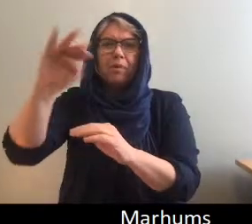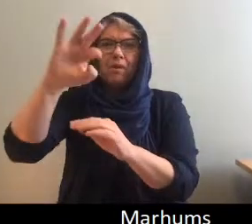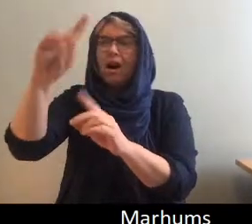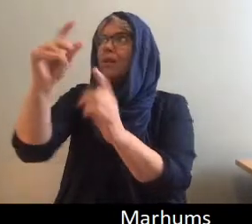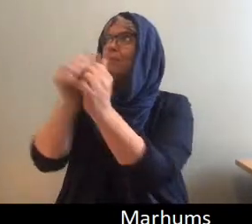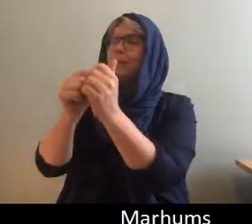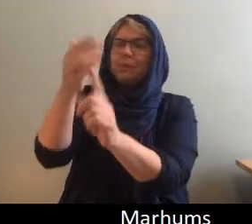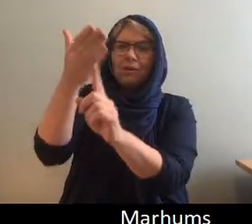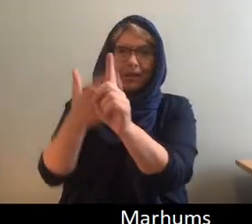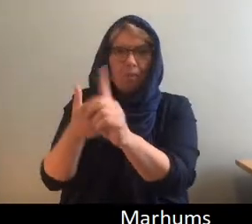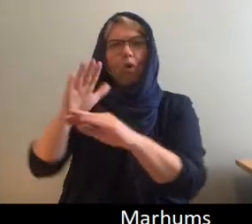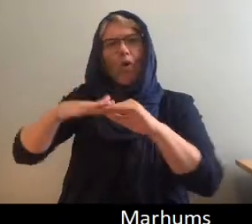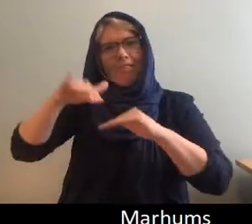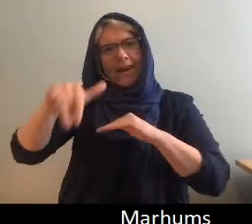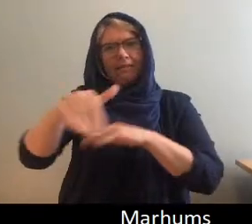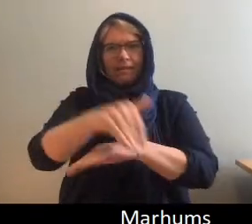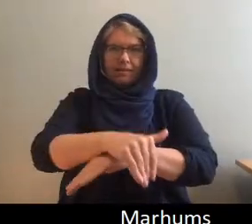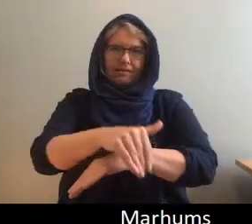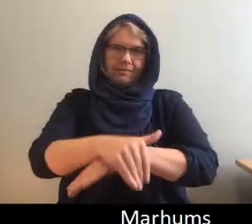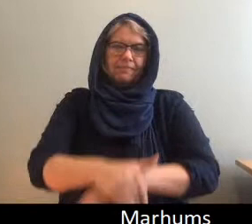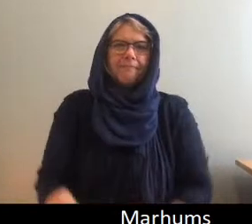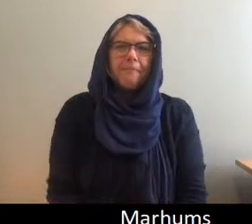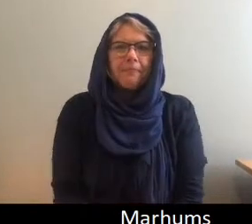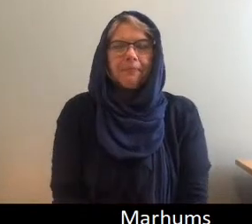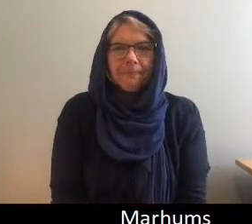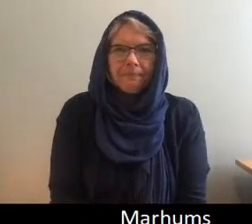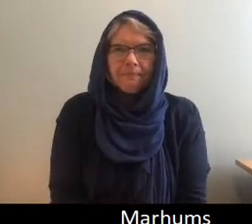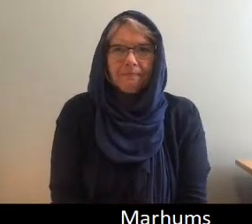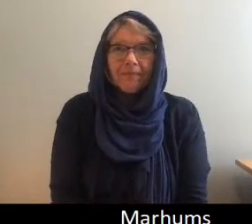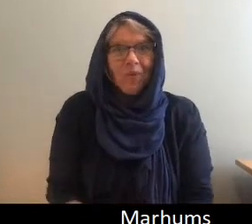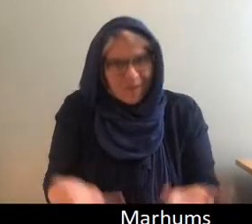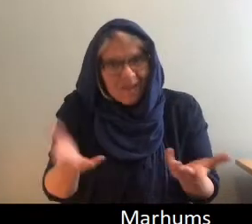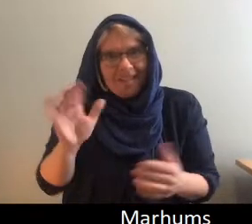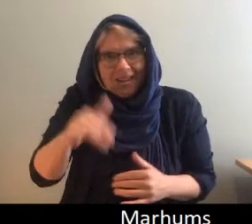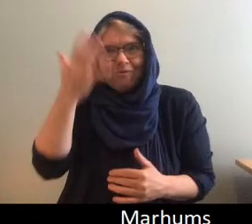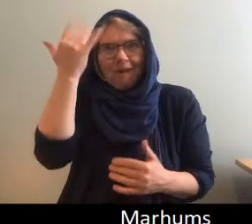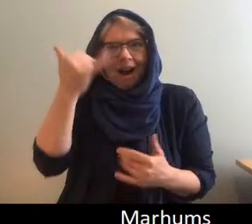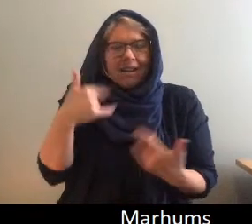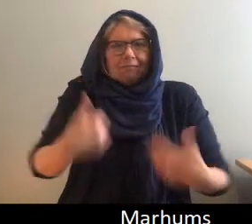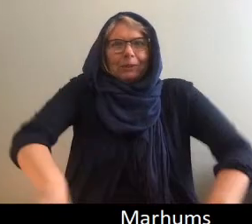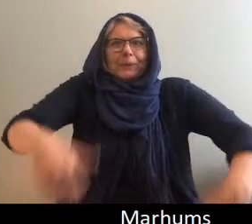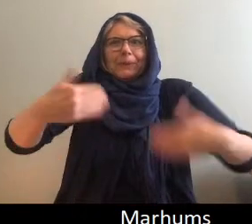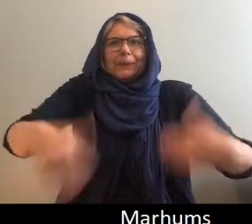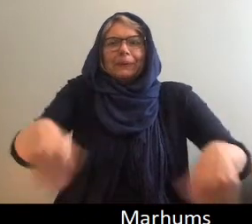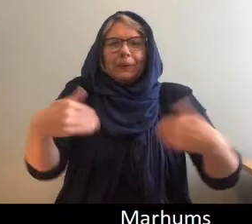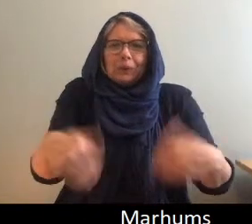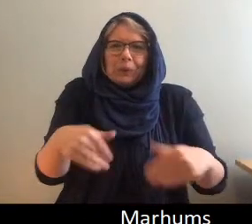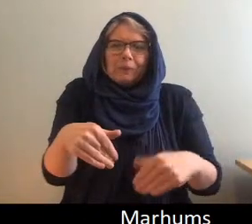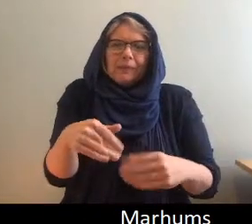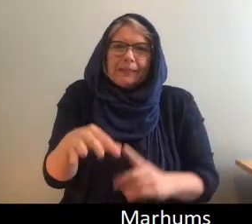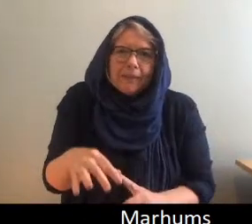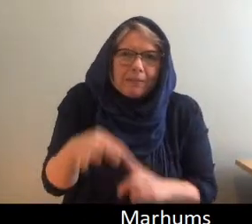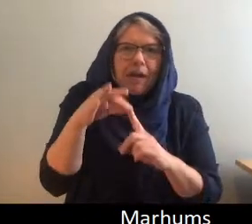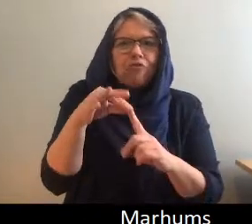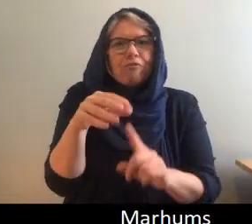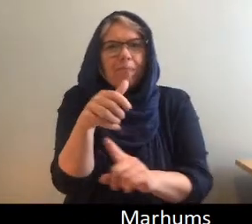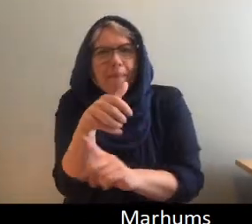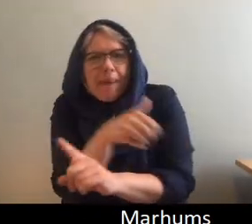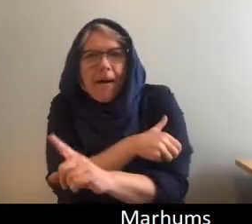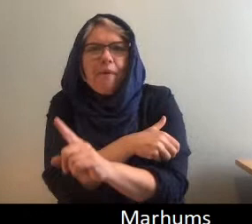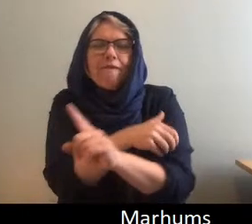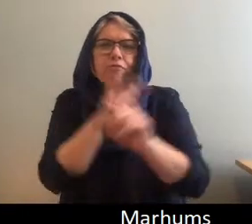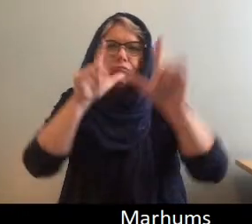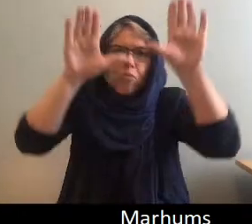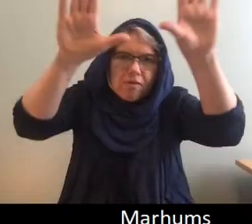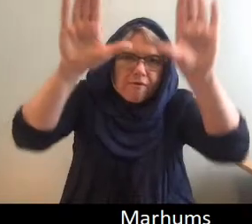The revelation of the Holy Quran. The Holy Quran, which it itself mentioned that if it had been revealed on a mountain, the mountain